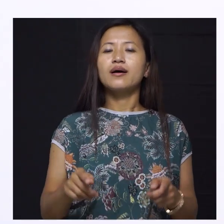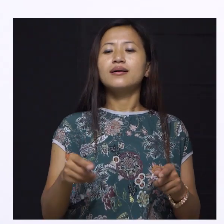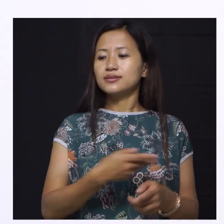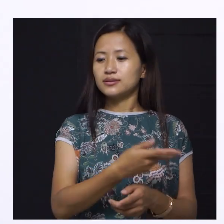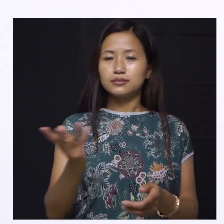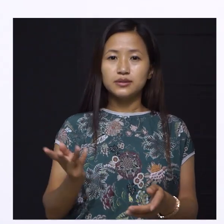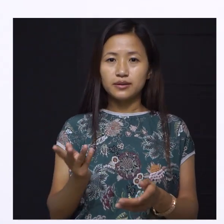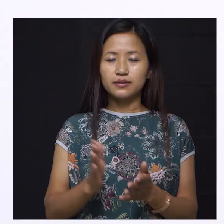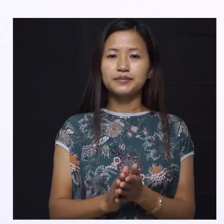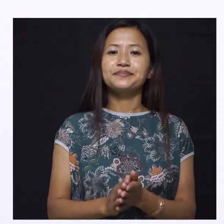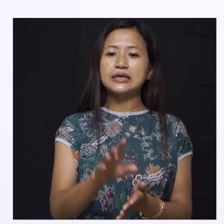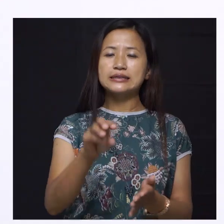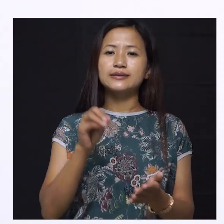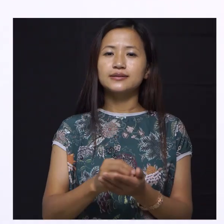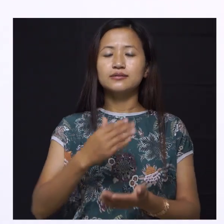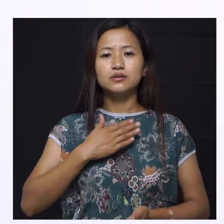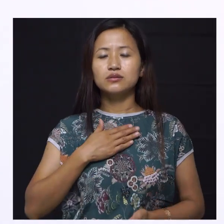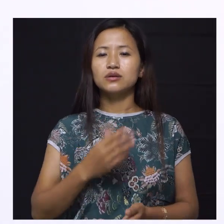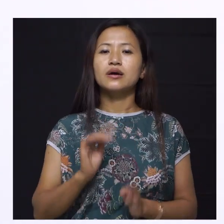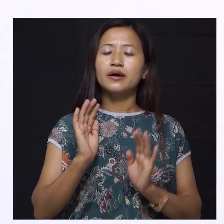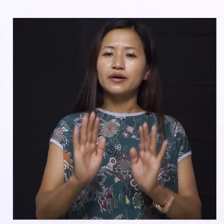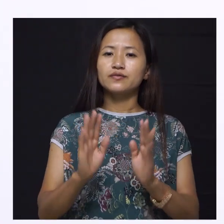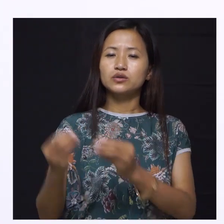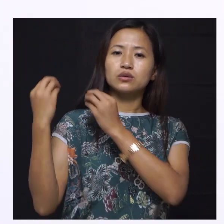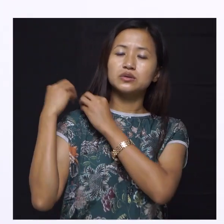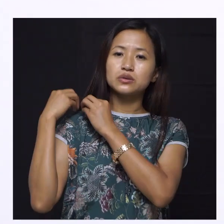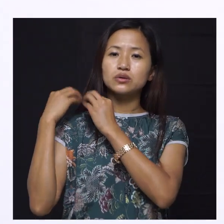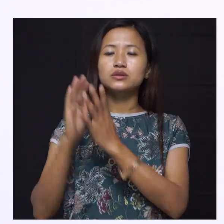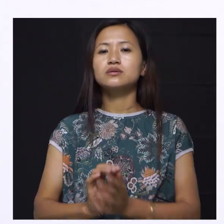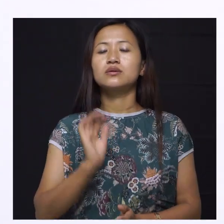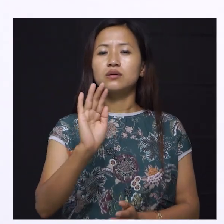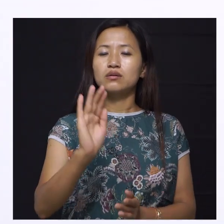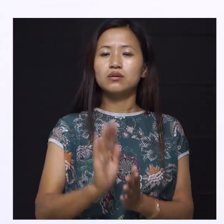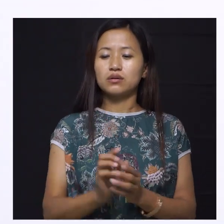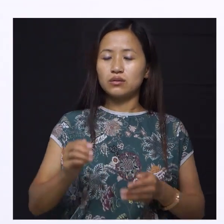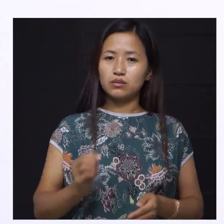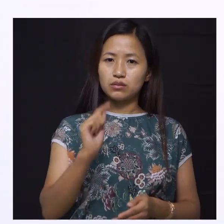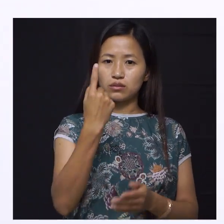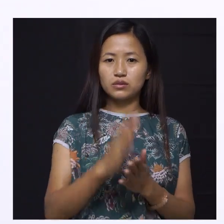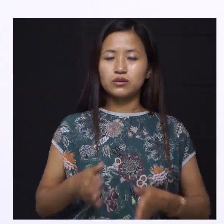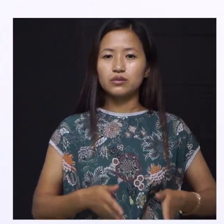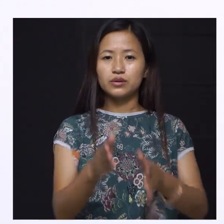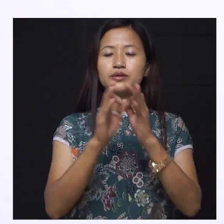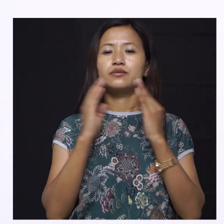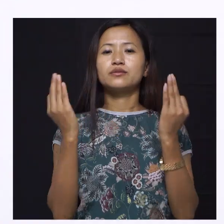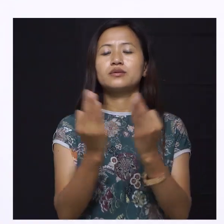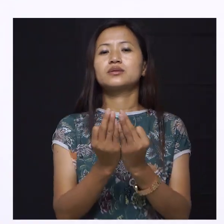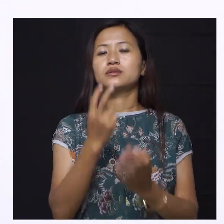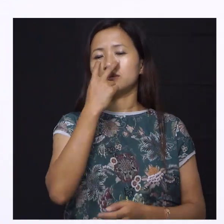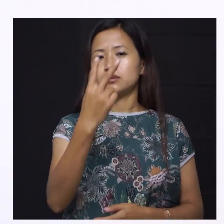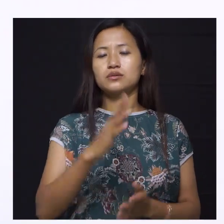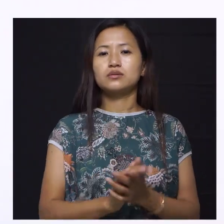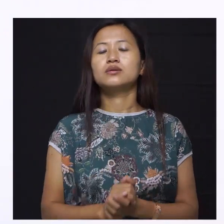the respect, they also need to shoulder the responsibilities that comes along the way of the family. And so you will